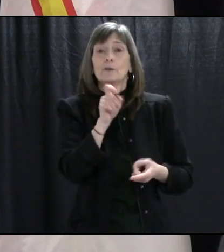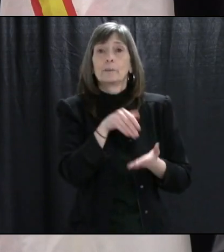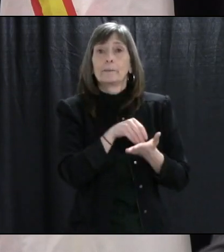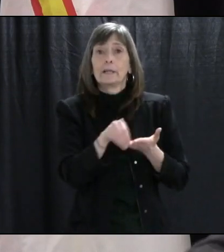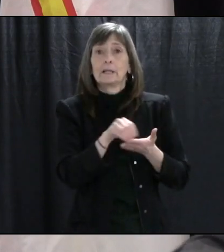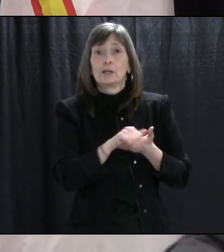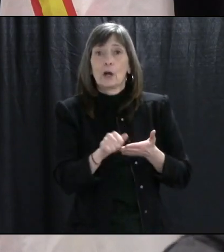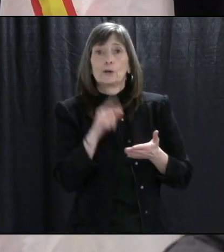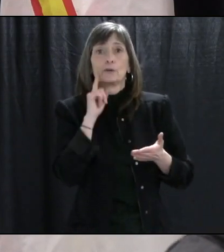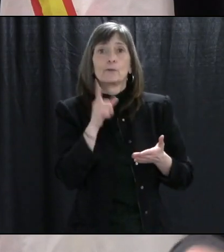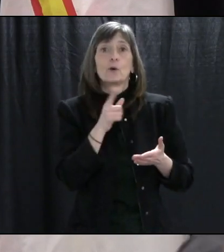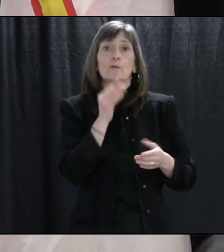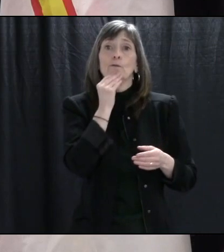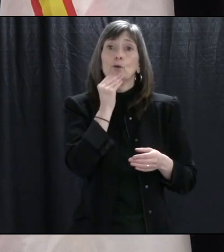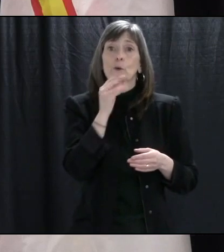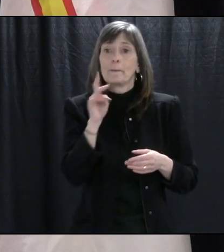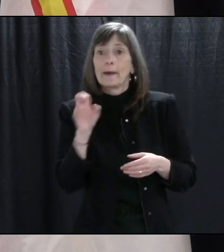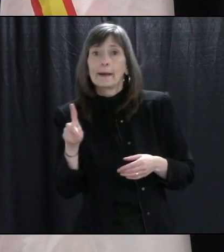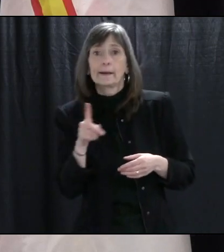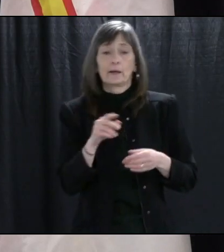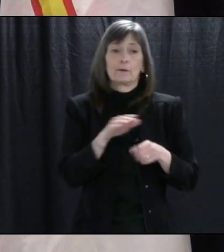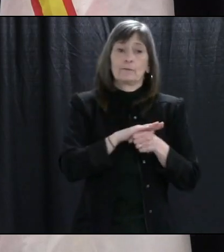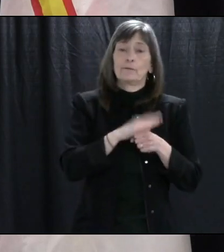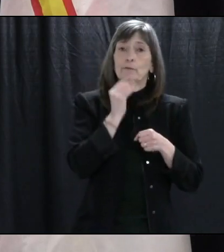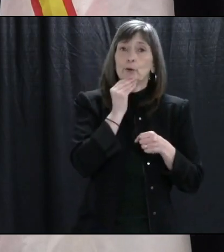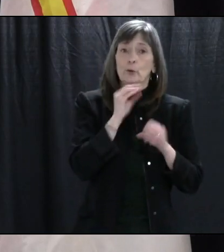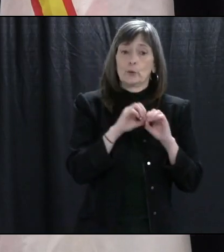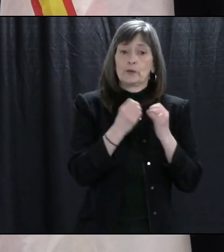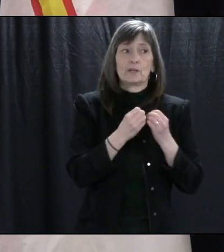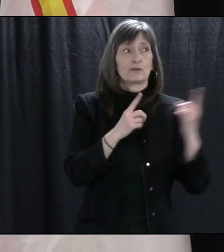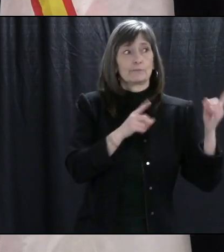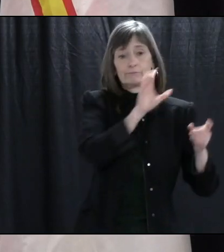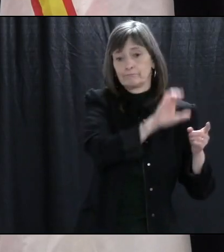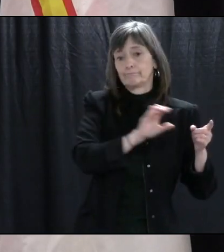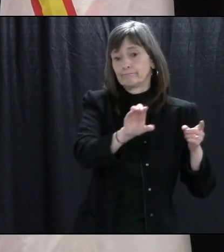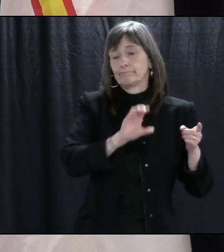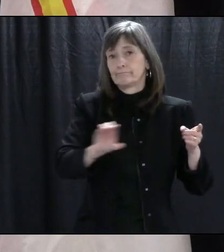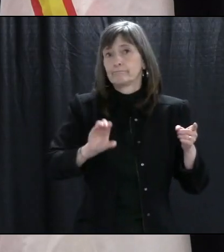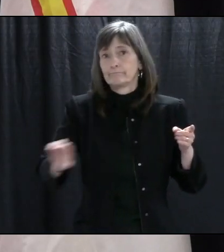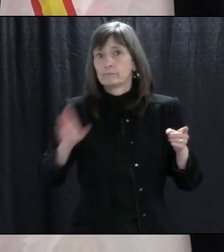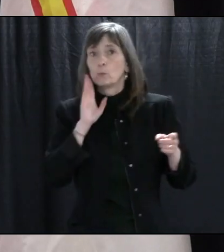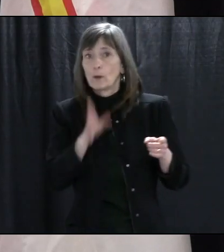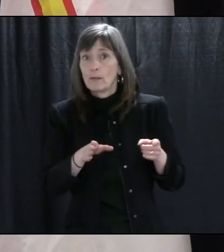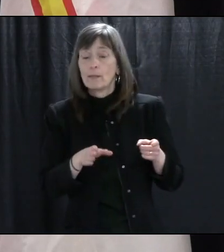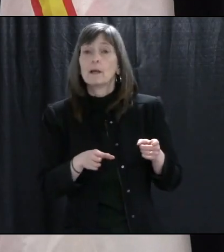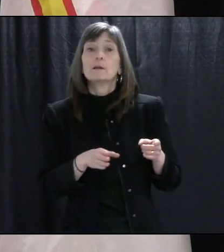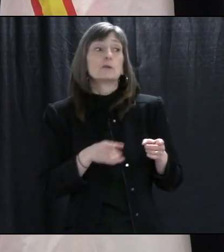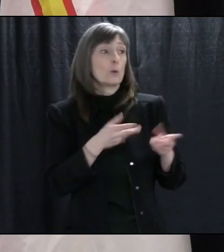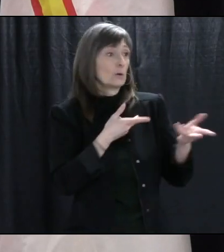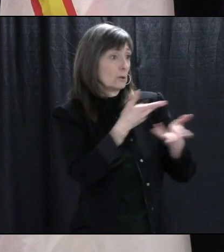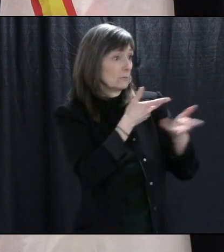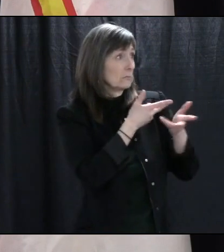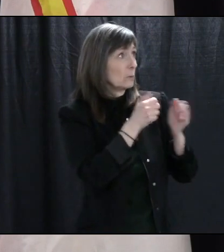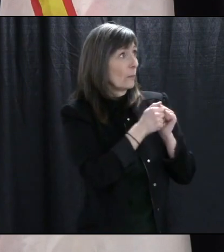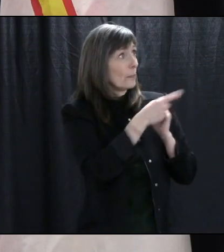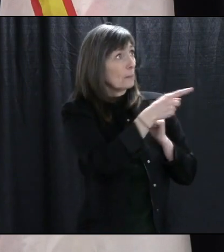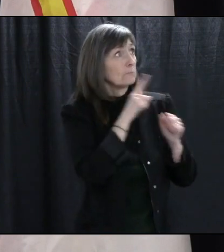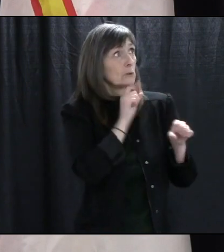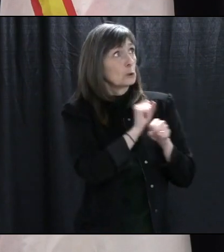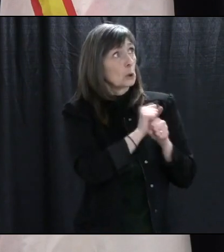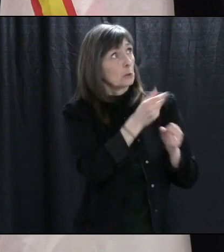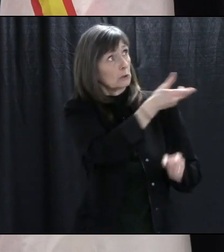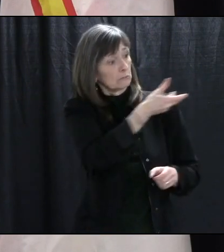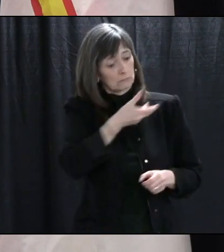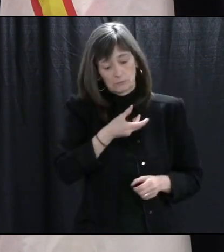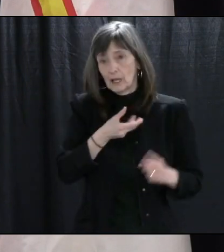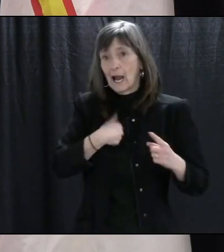and local food organizations. So we'll continue to work with them to ensure that this funding meets the needs of our province and helps people